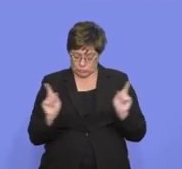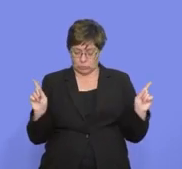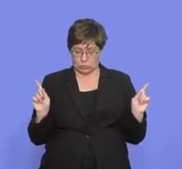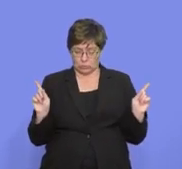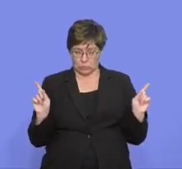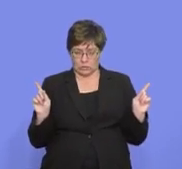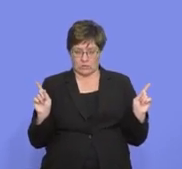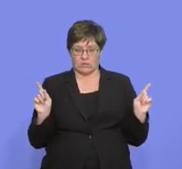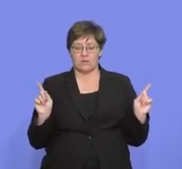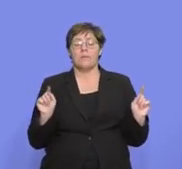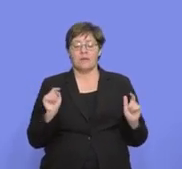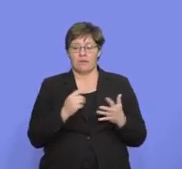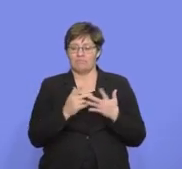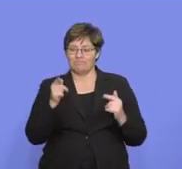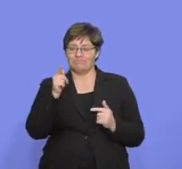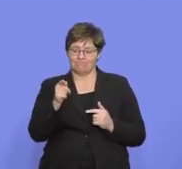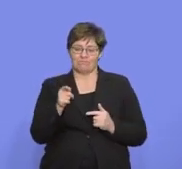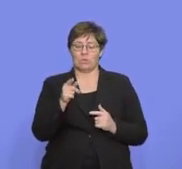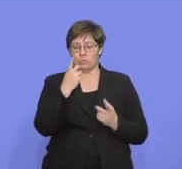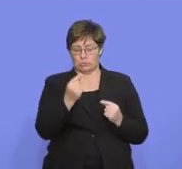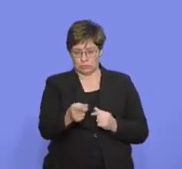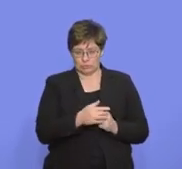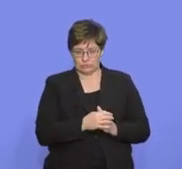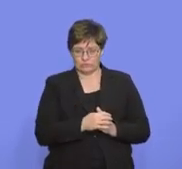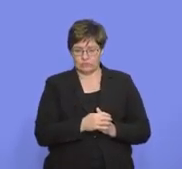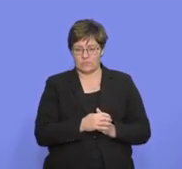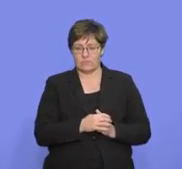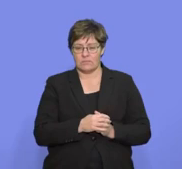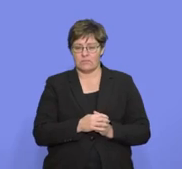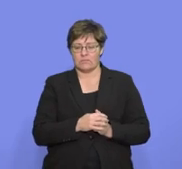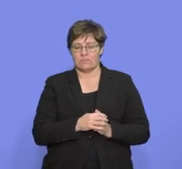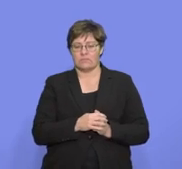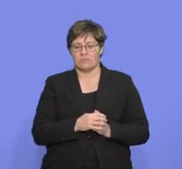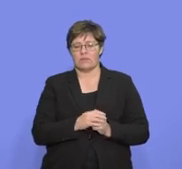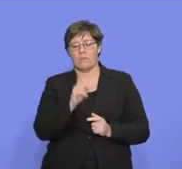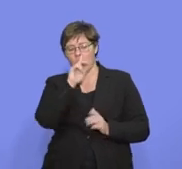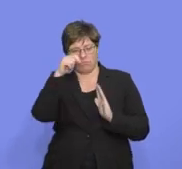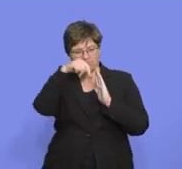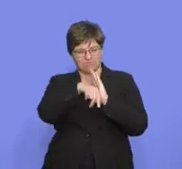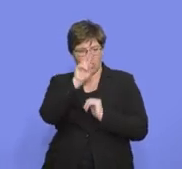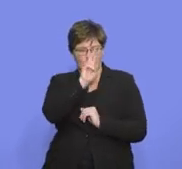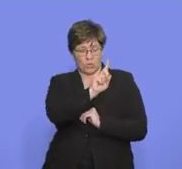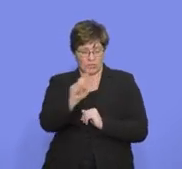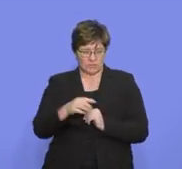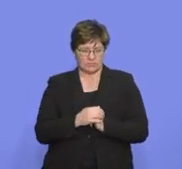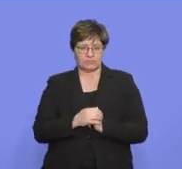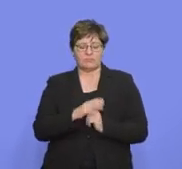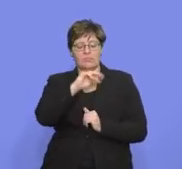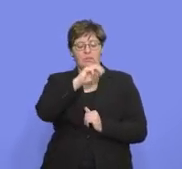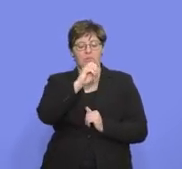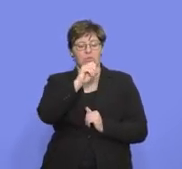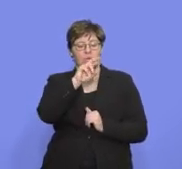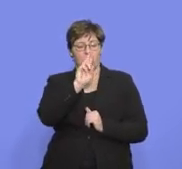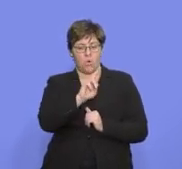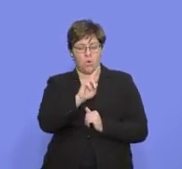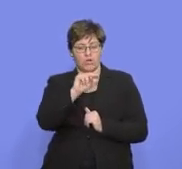effectors, and that's what the motor neuron looks like. Let's look into them in more detail. This is a motor neuron. I